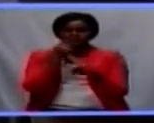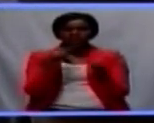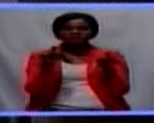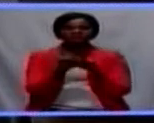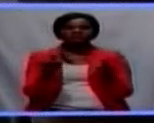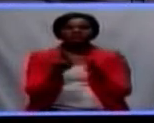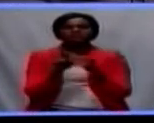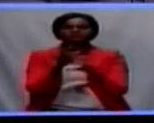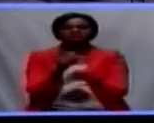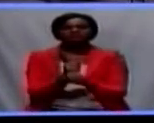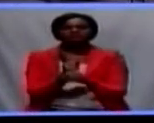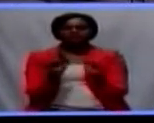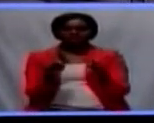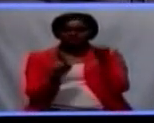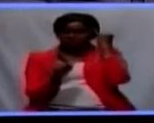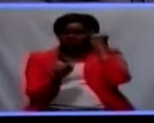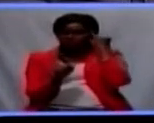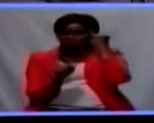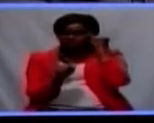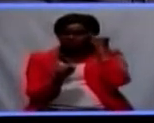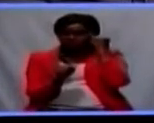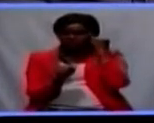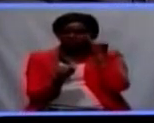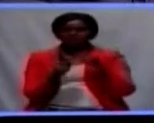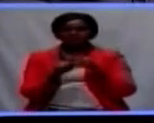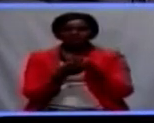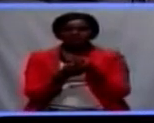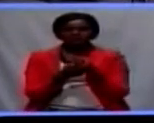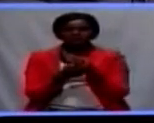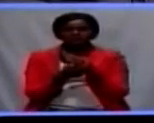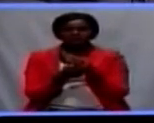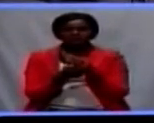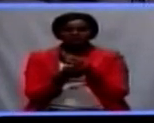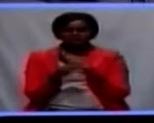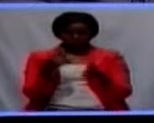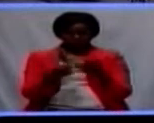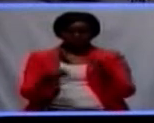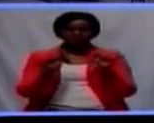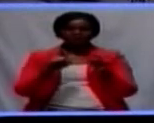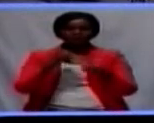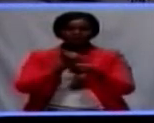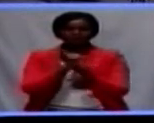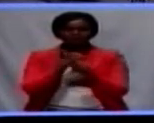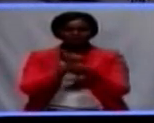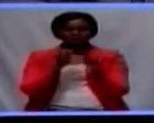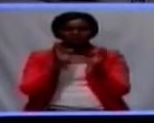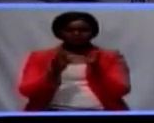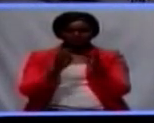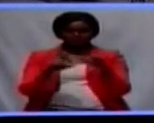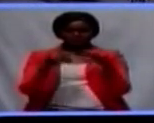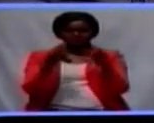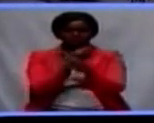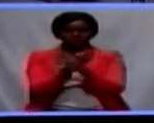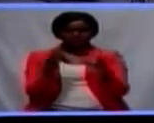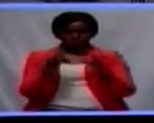amnesty? You can imagine the absurd situation we may create if we give amnesty